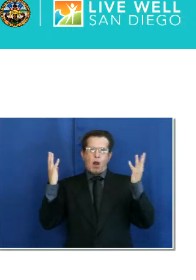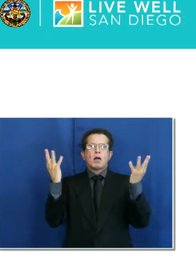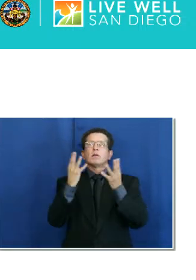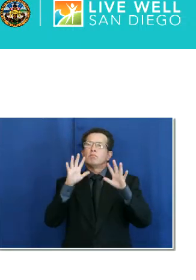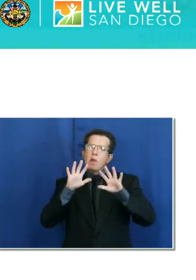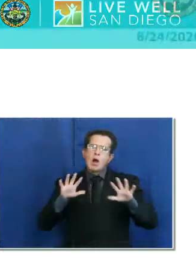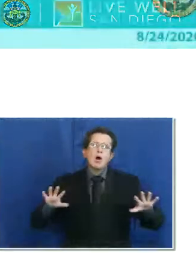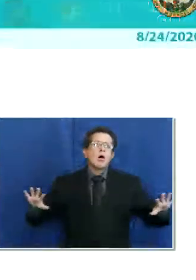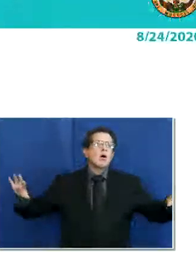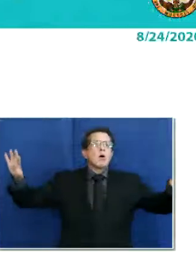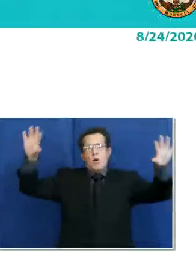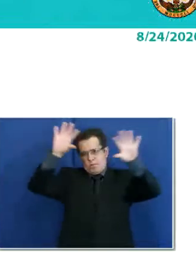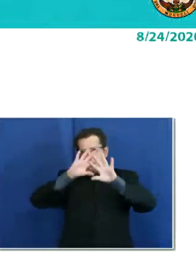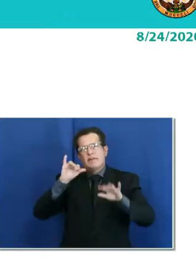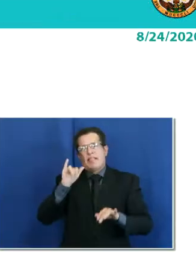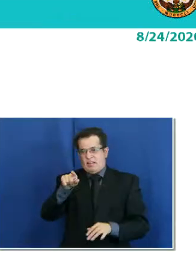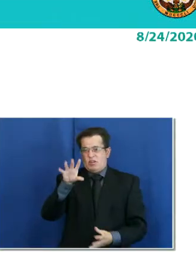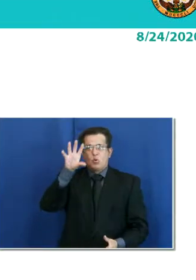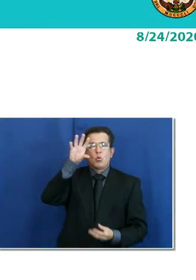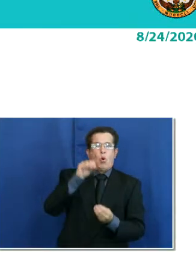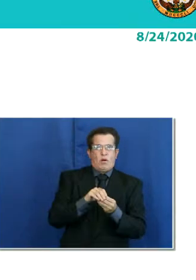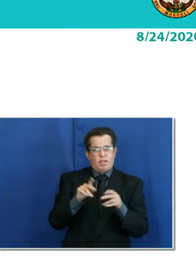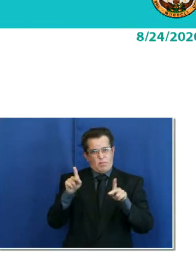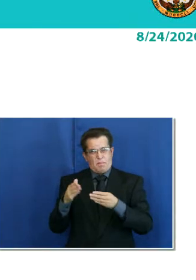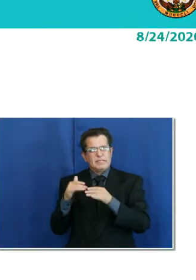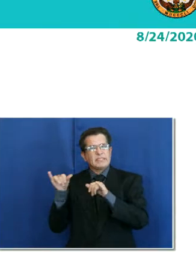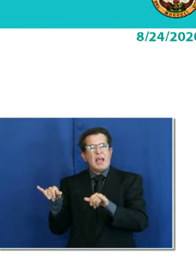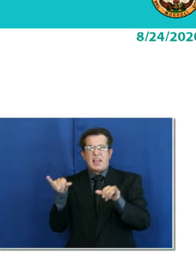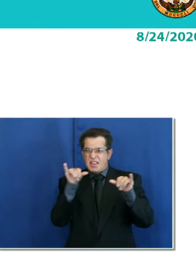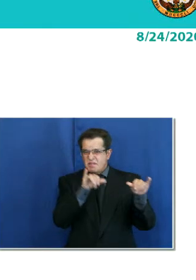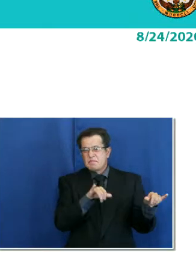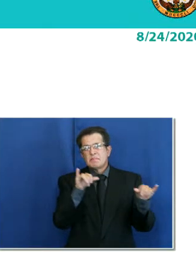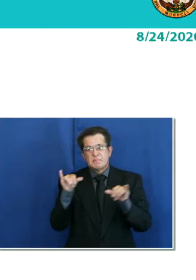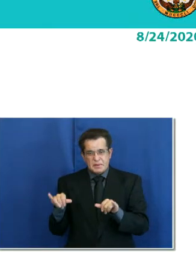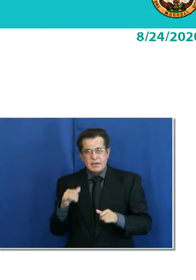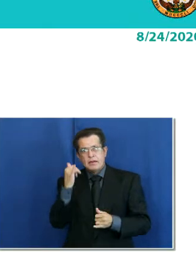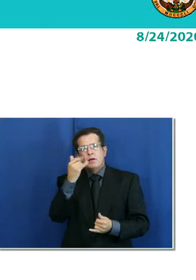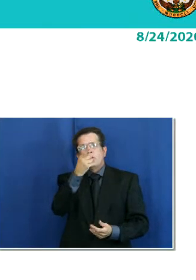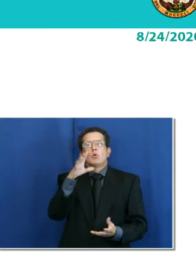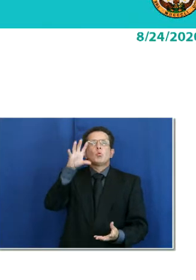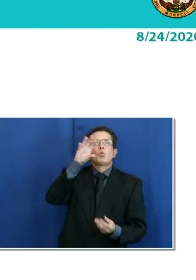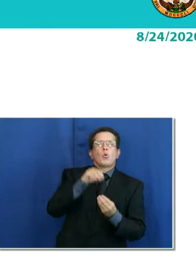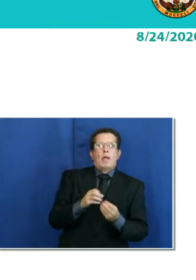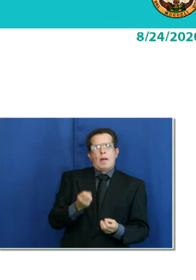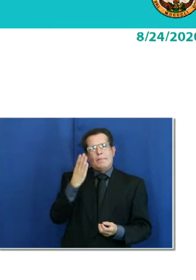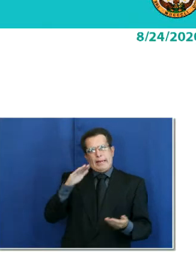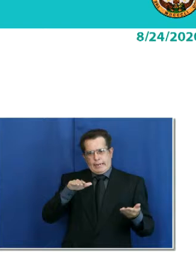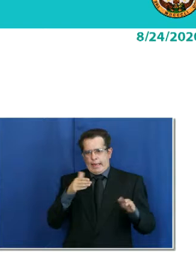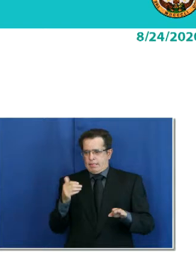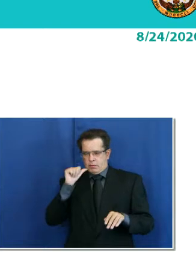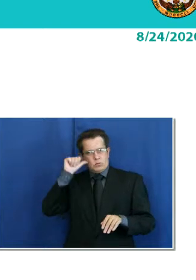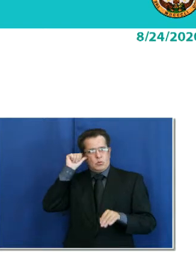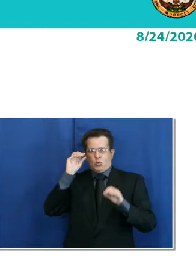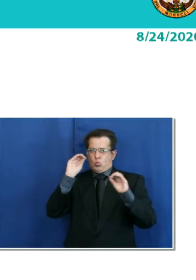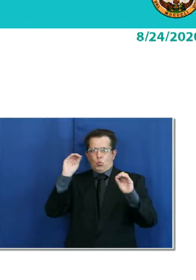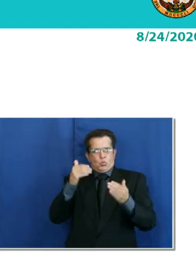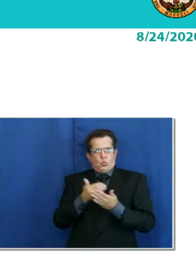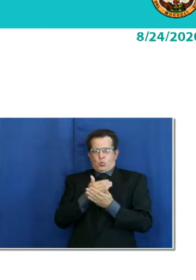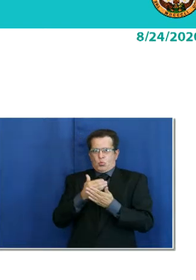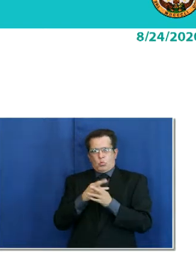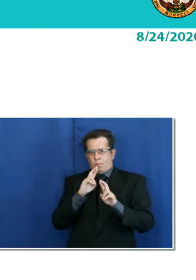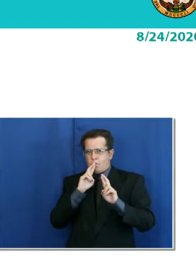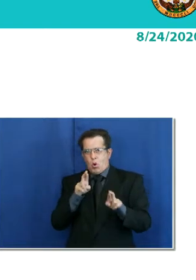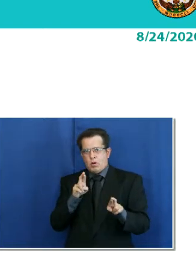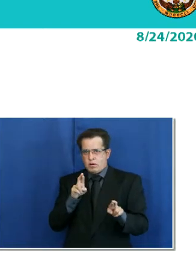overall total number of cases includes 660 deaths. We've had no new deaths reported since yesterday, which is the